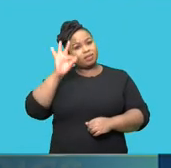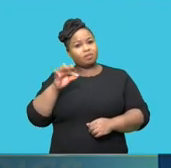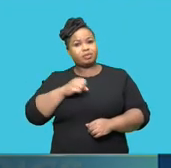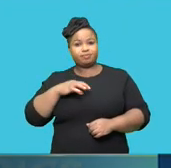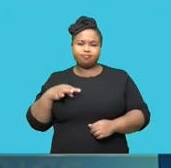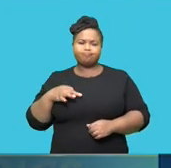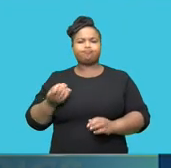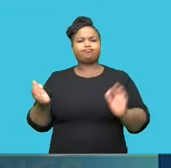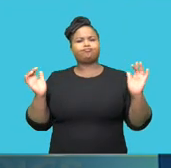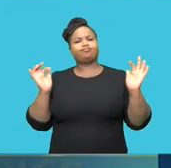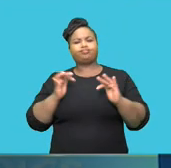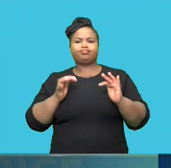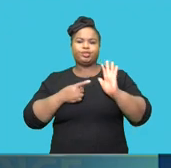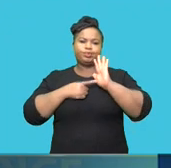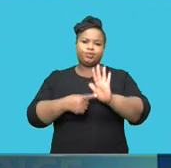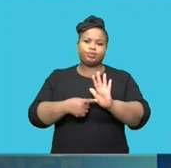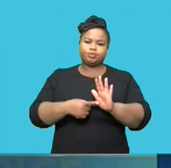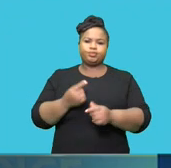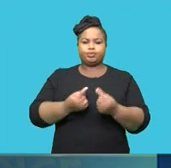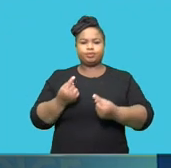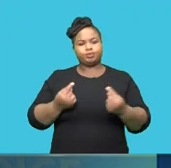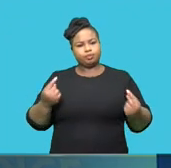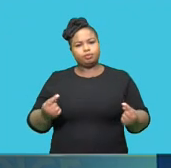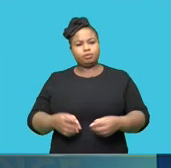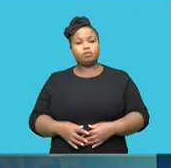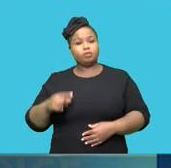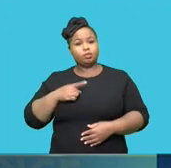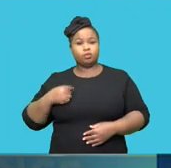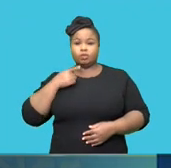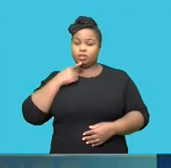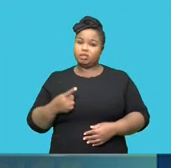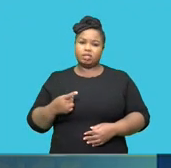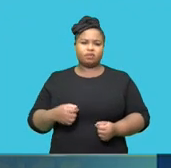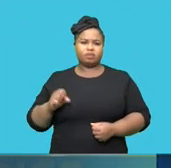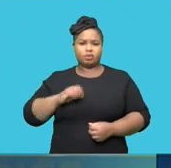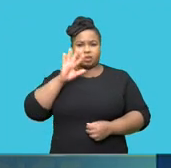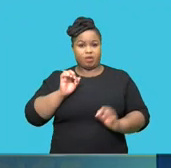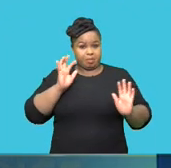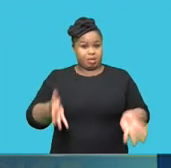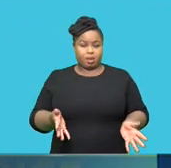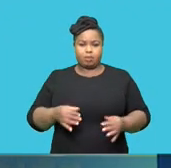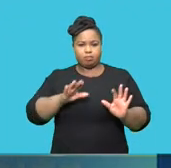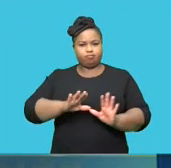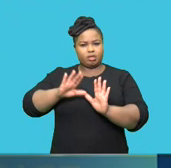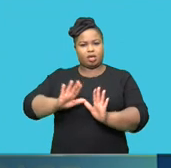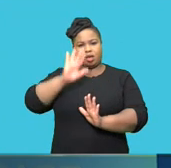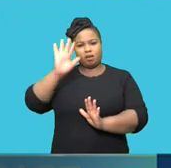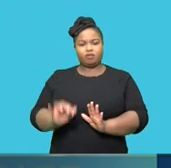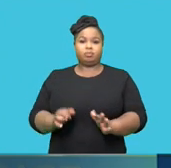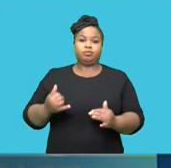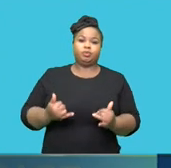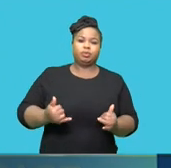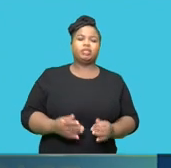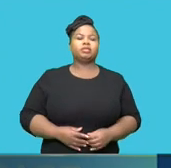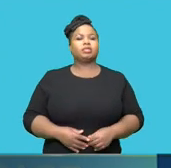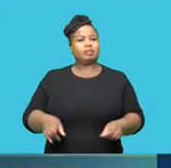their innovation, to benchmark each other. As you said, it's not only for South Africa, for Africa at large. Today,